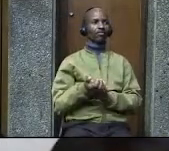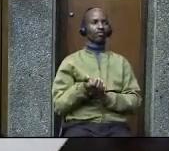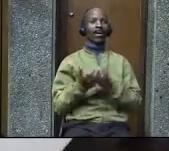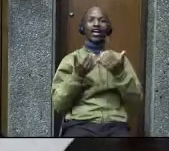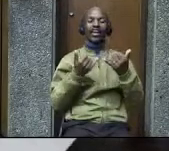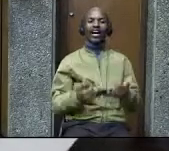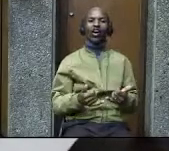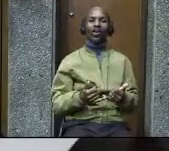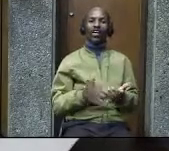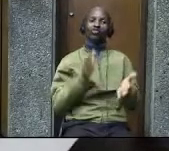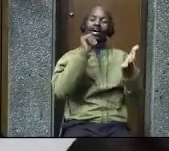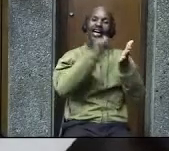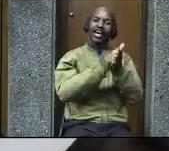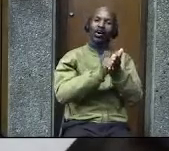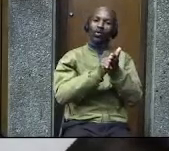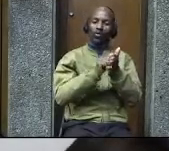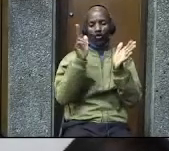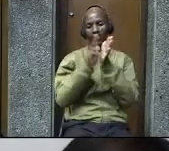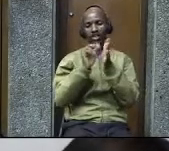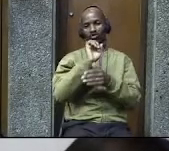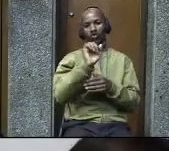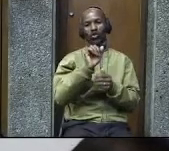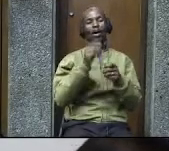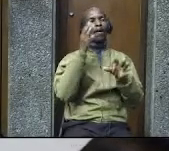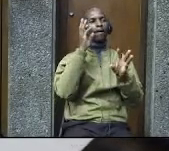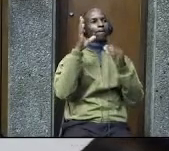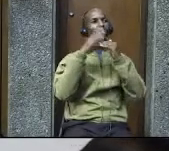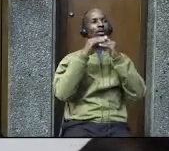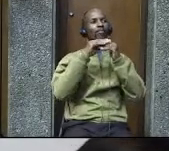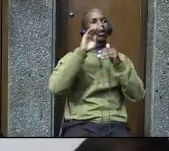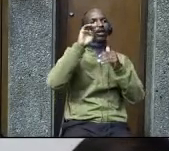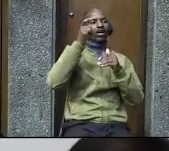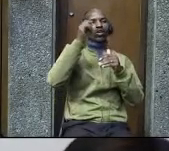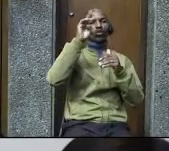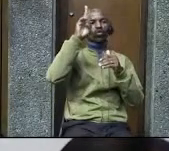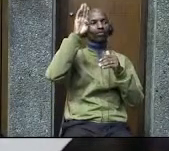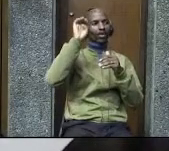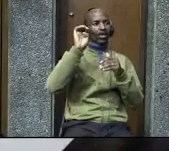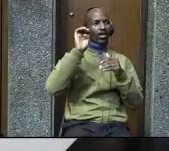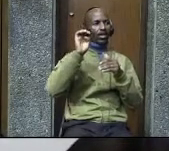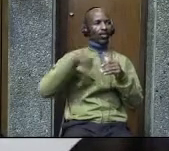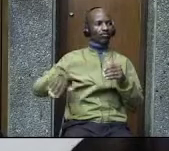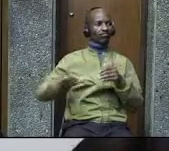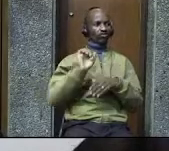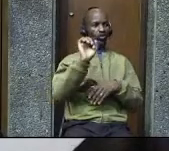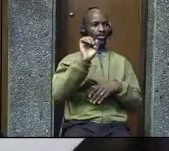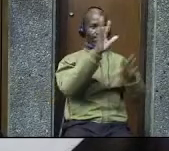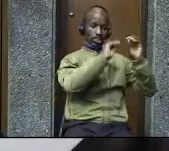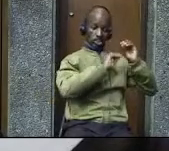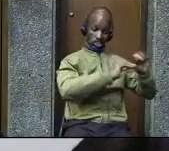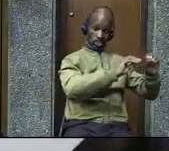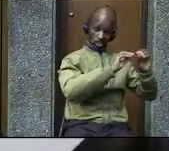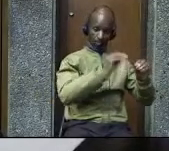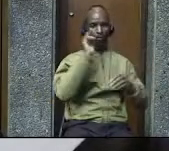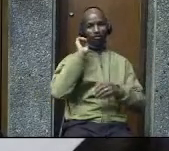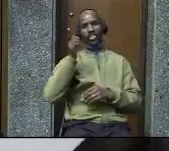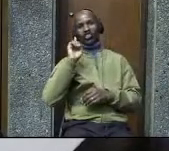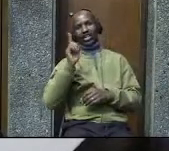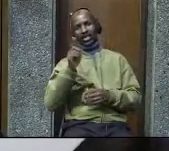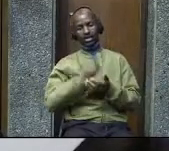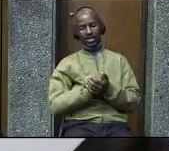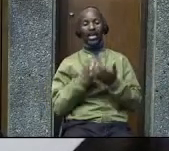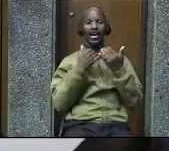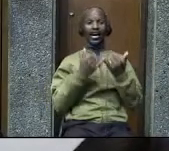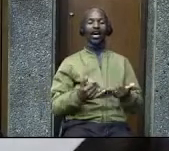Now let me hand over officially to you, Member Mnube. The platform is yours. She's a teacher by profession,